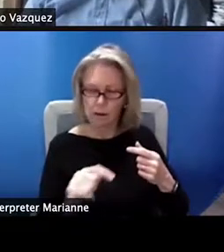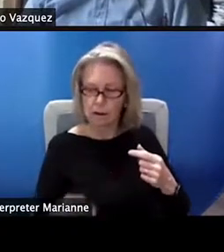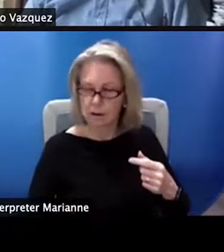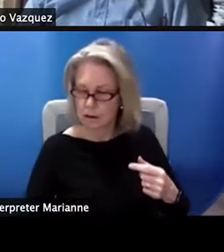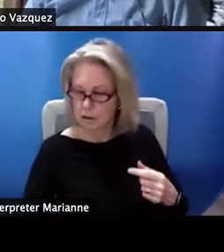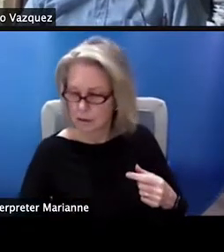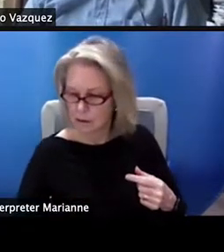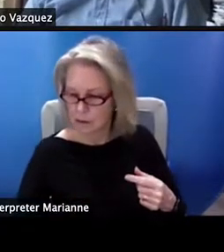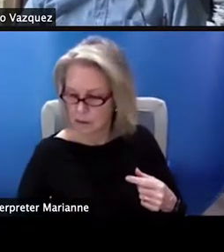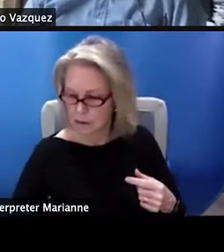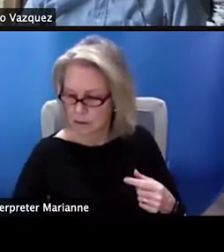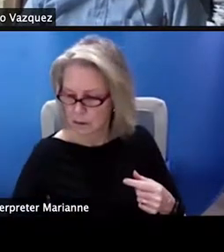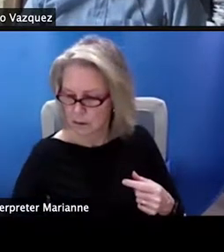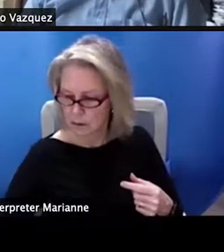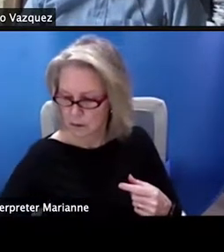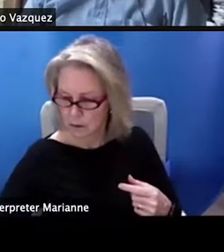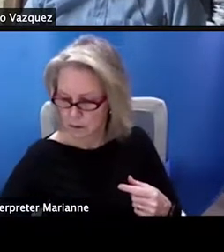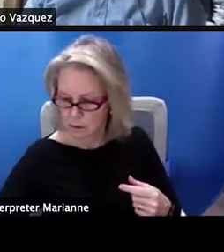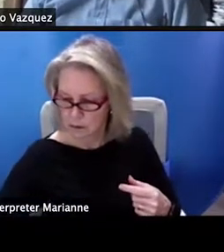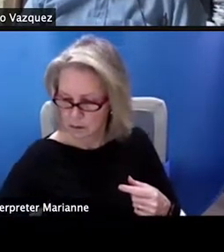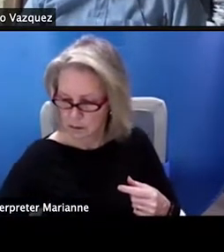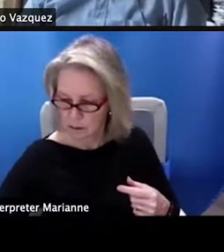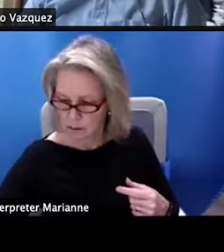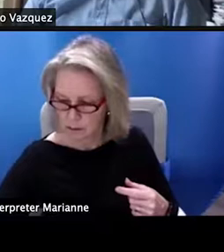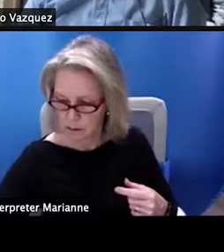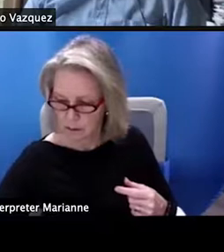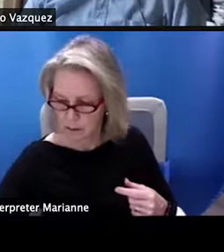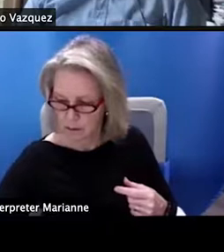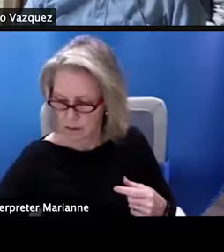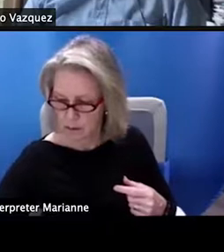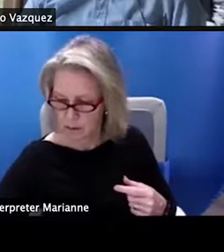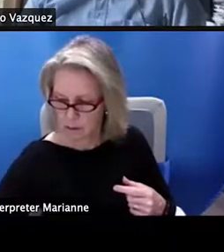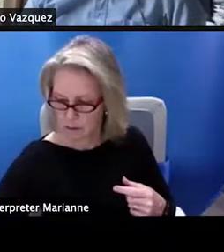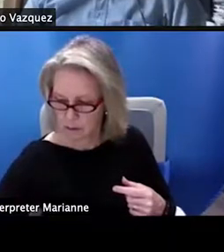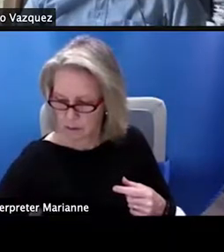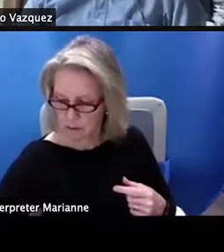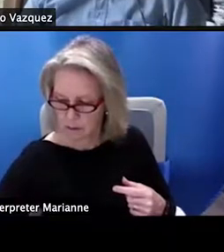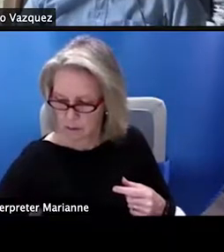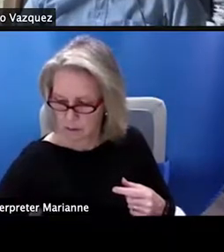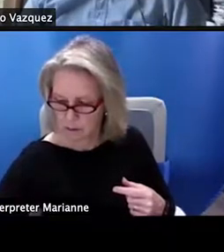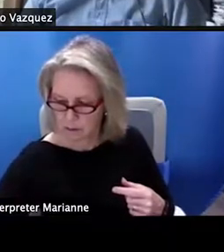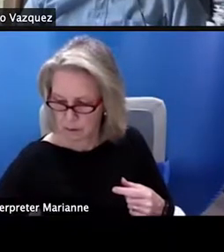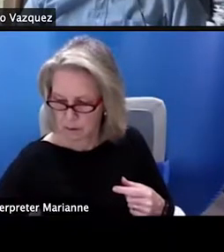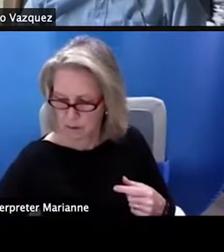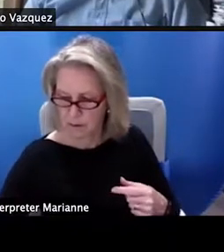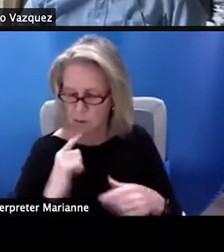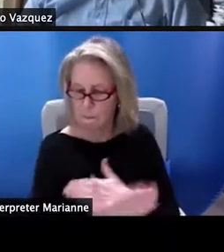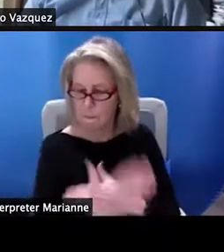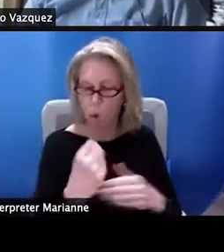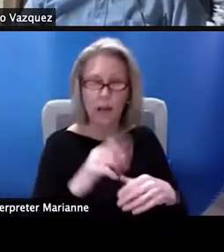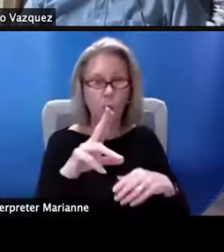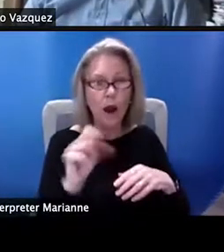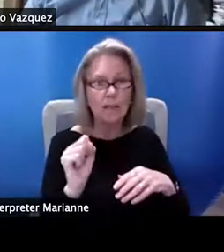for the first time, and they are obviously talking to each other across, you know, very different geographies. It's like morning in the US, it's the